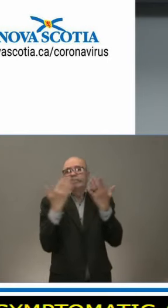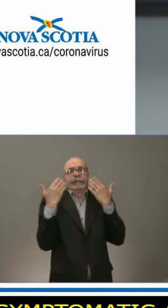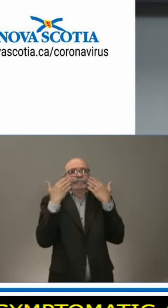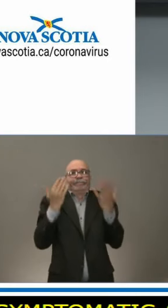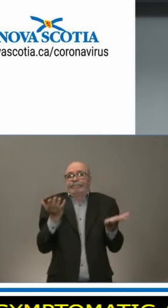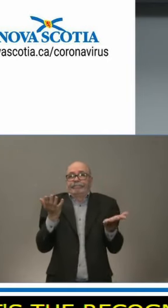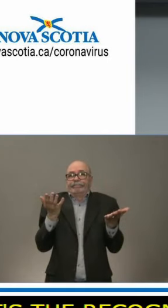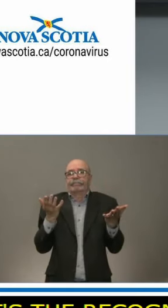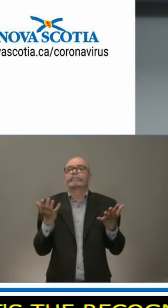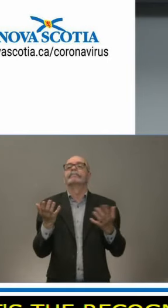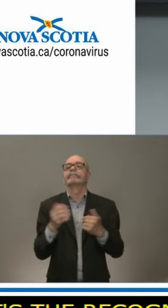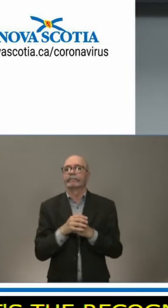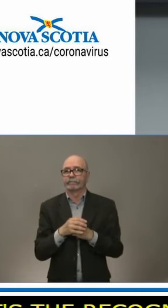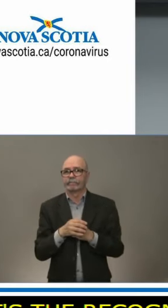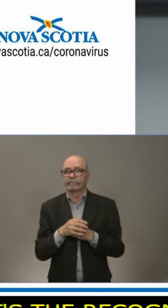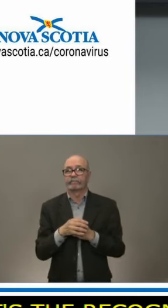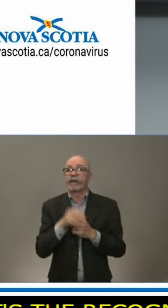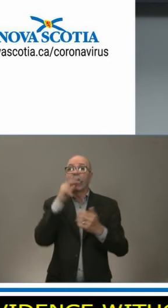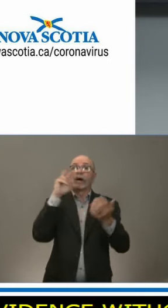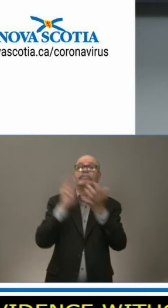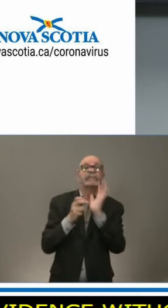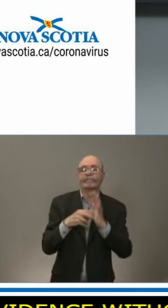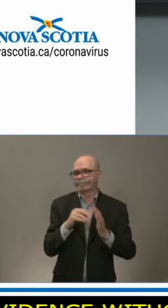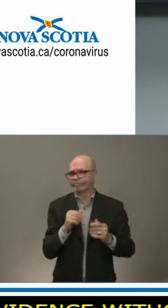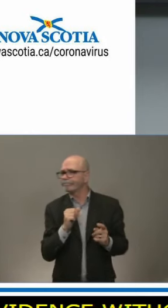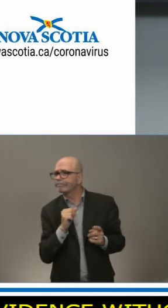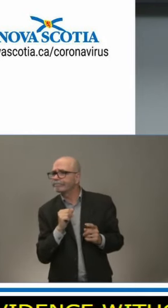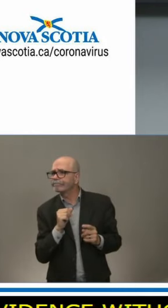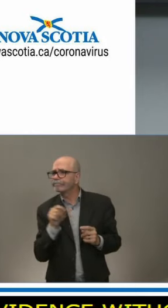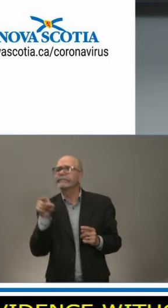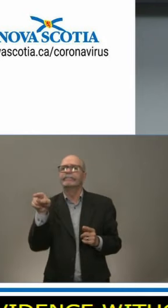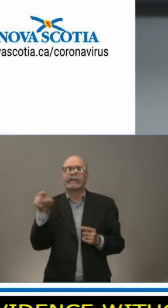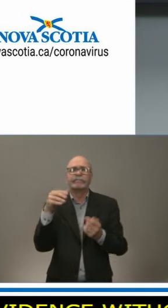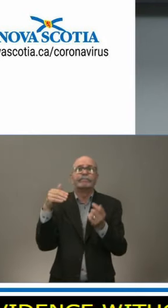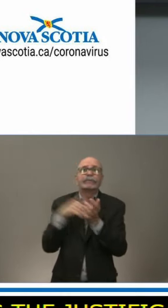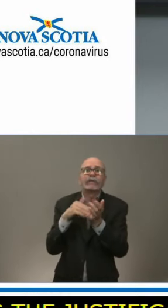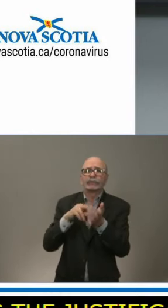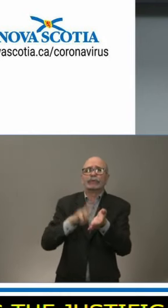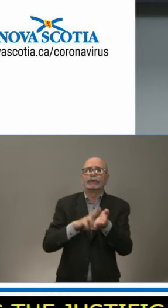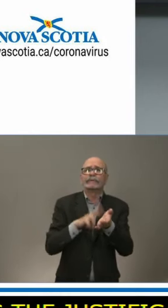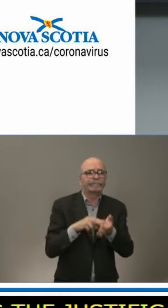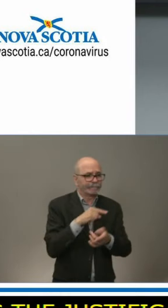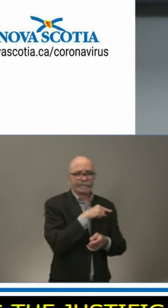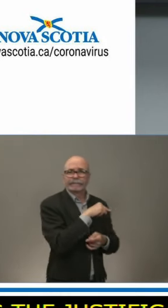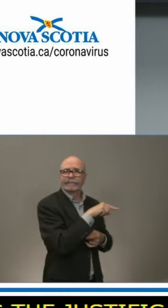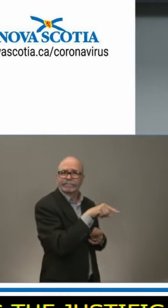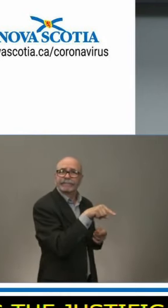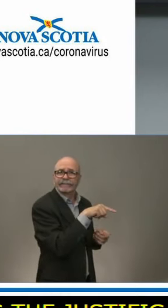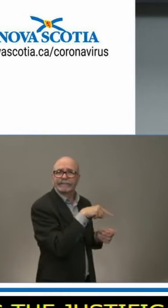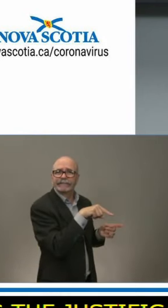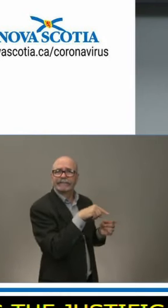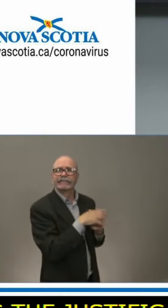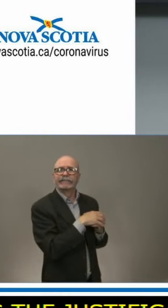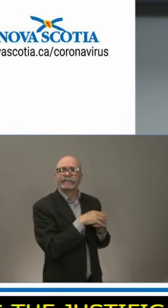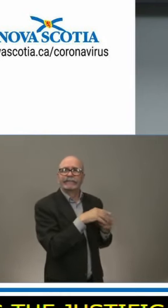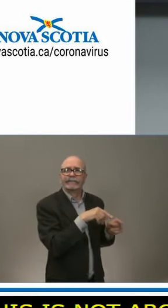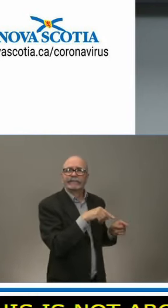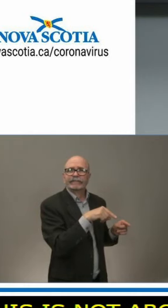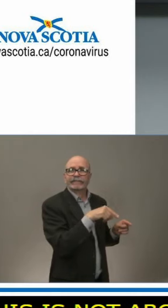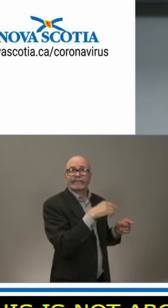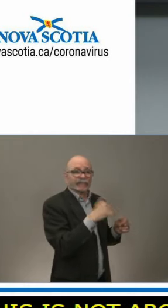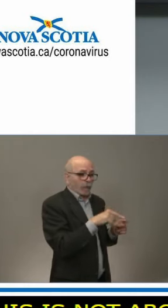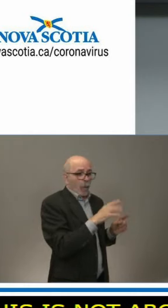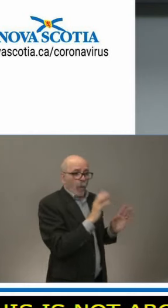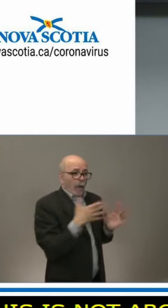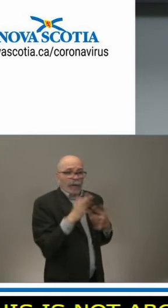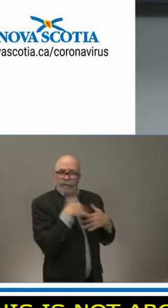workers. This is not about healthcare workers being protected from the patients. It's actually about the healthcare worker who may be pre or asymptomatic